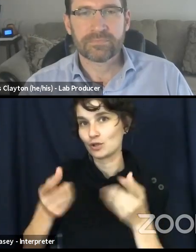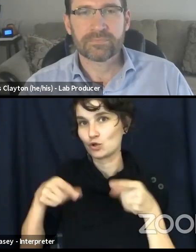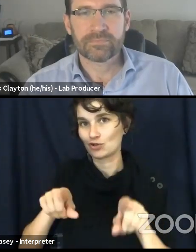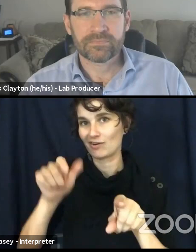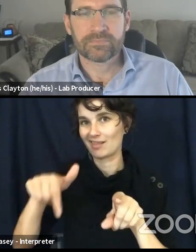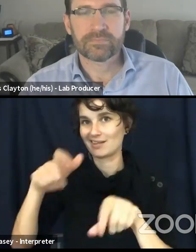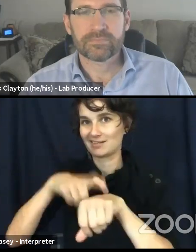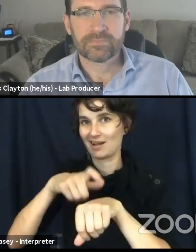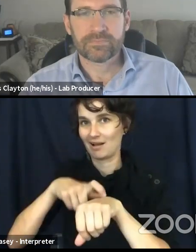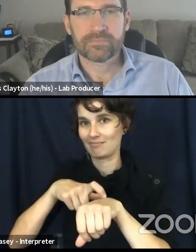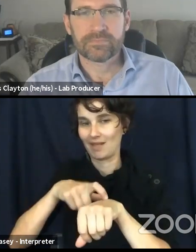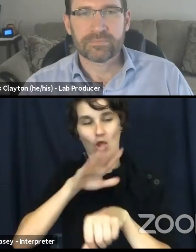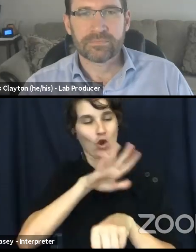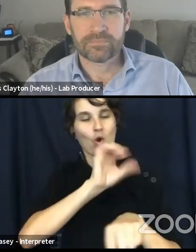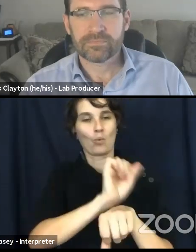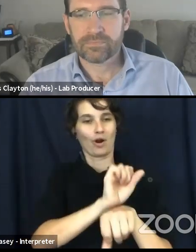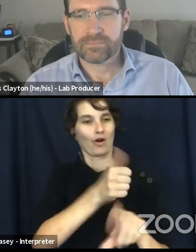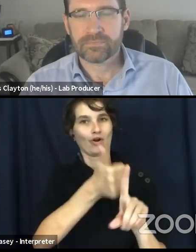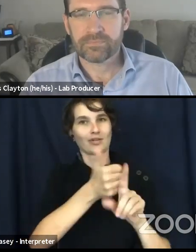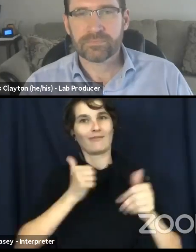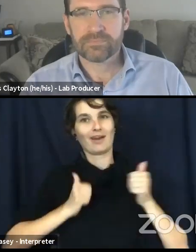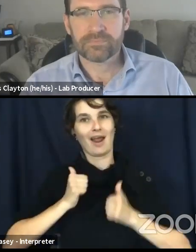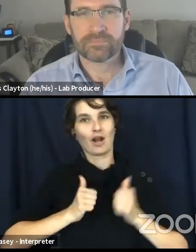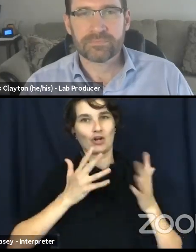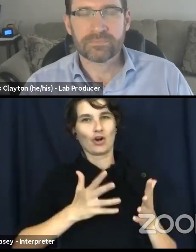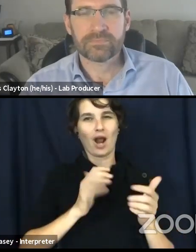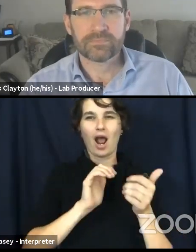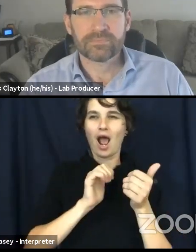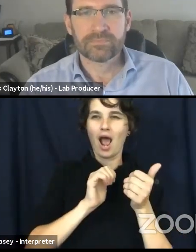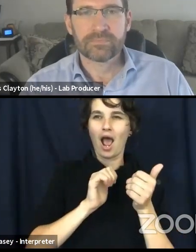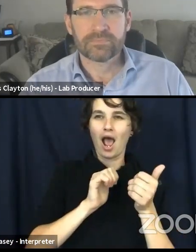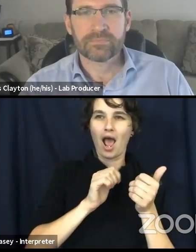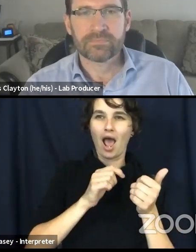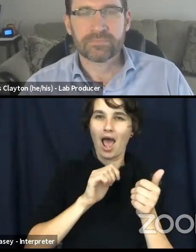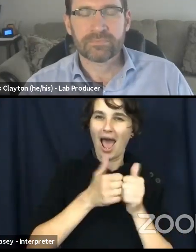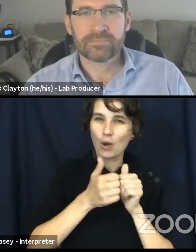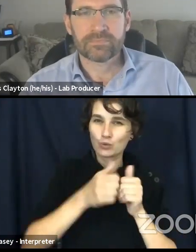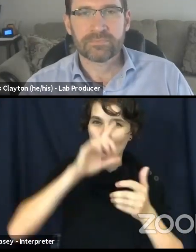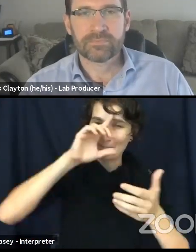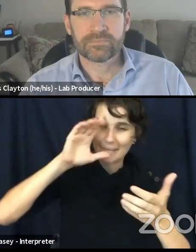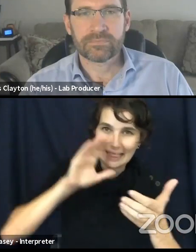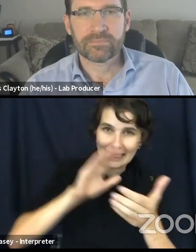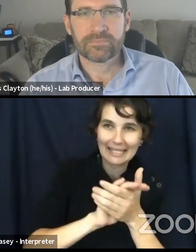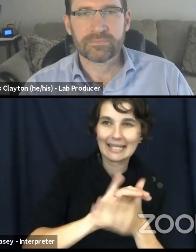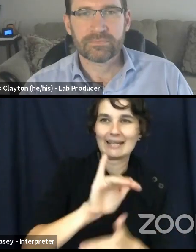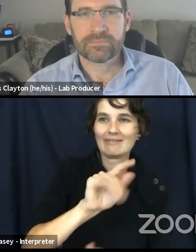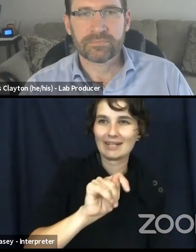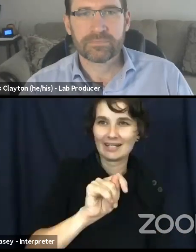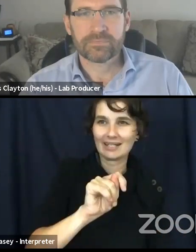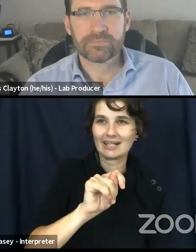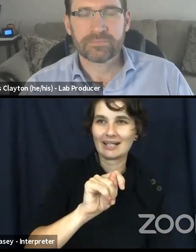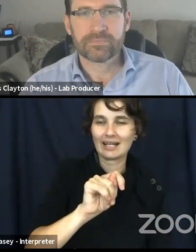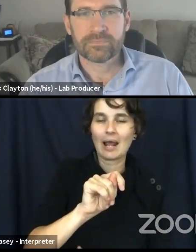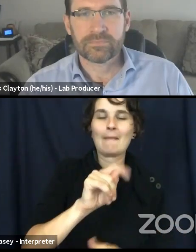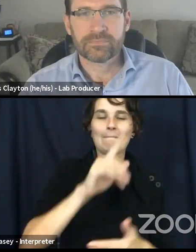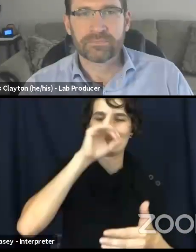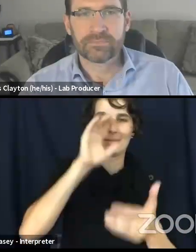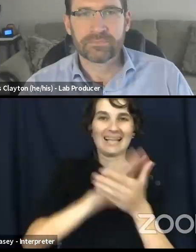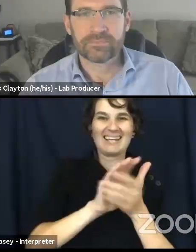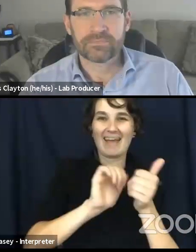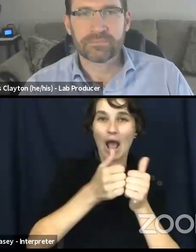actor's work, and learning to really believe it, and learning to really believe how to connect with a